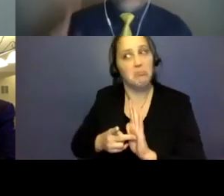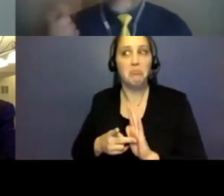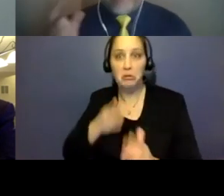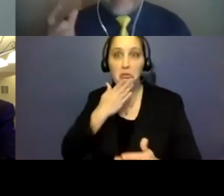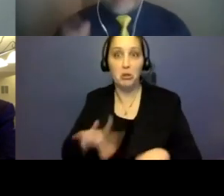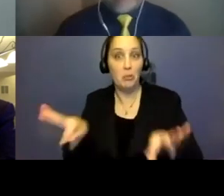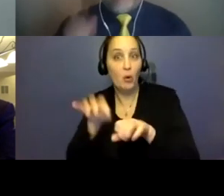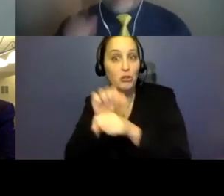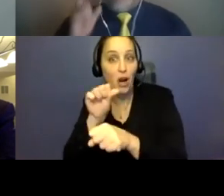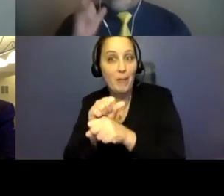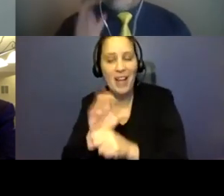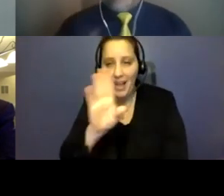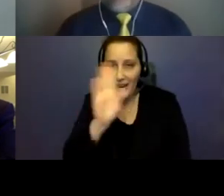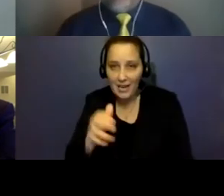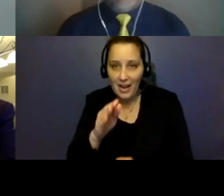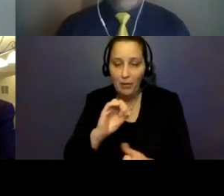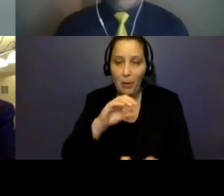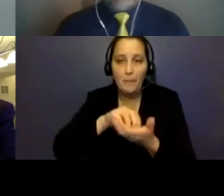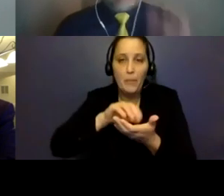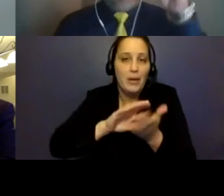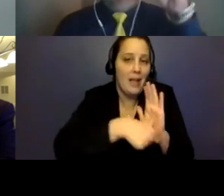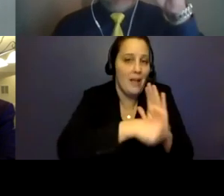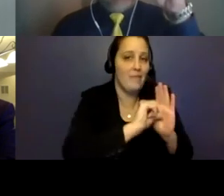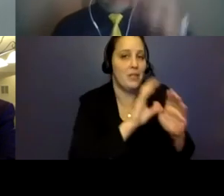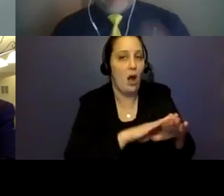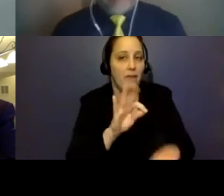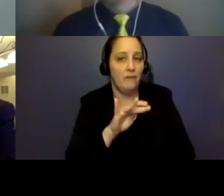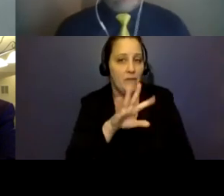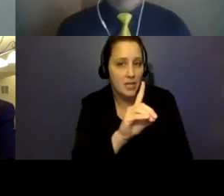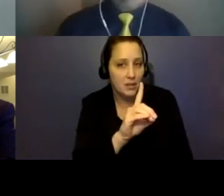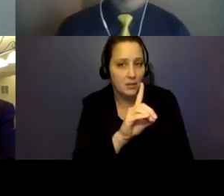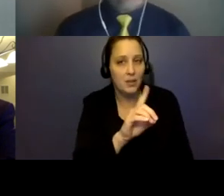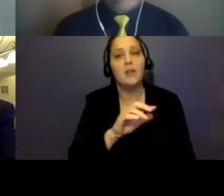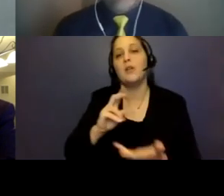Never put emphasis on the word field. So I spent very little time at home.